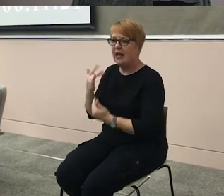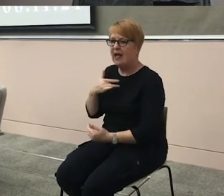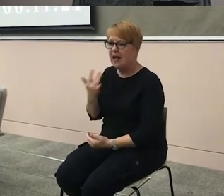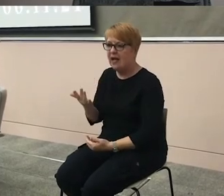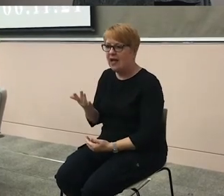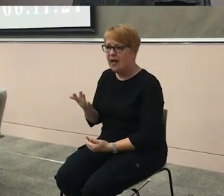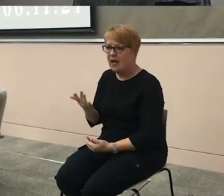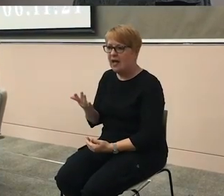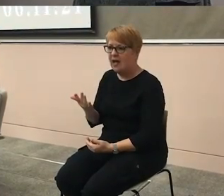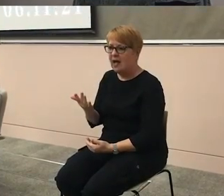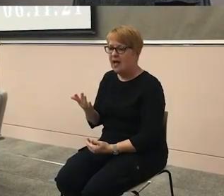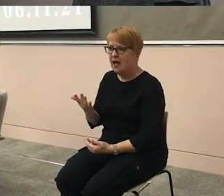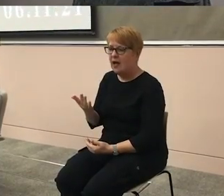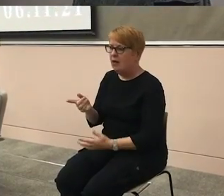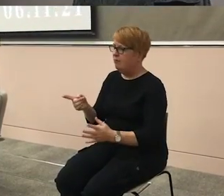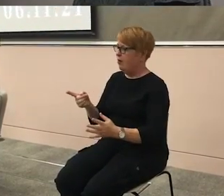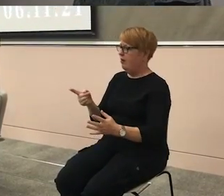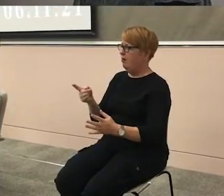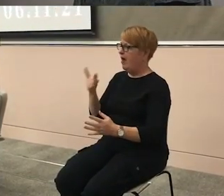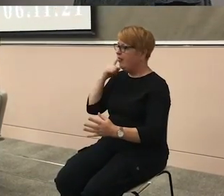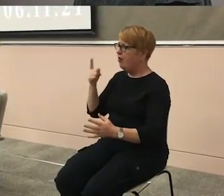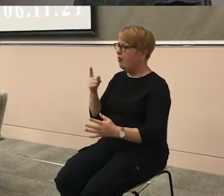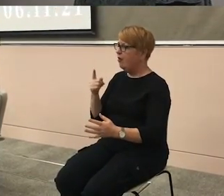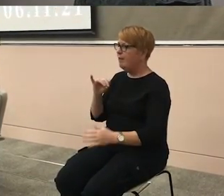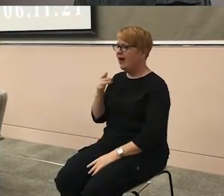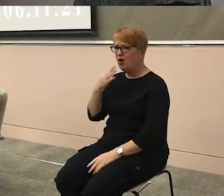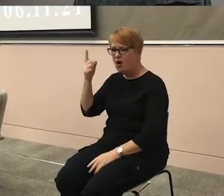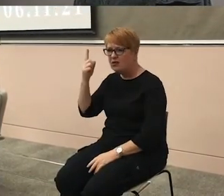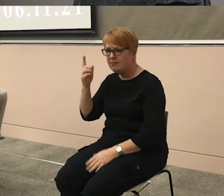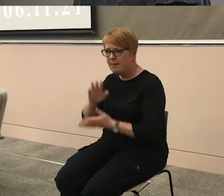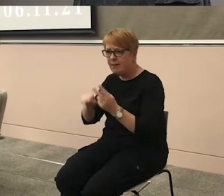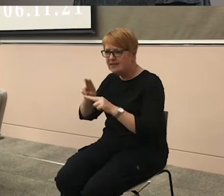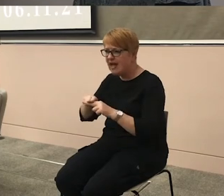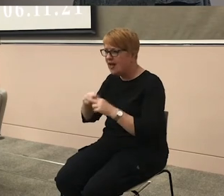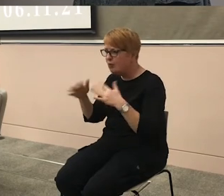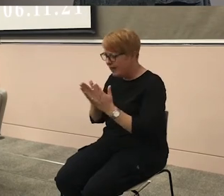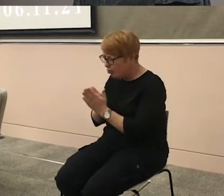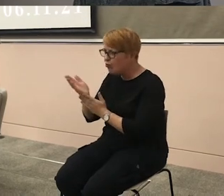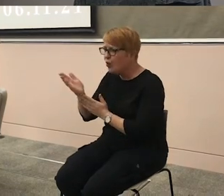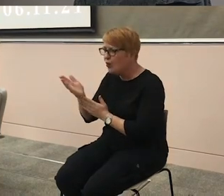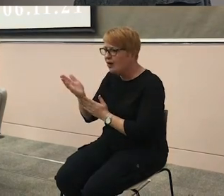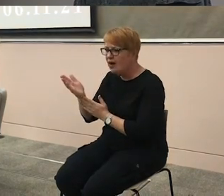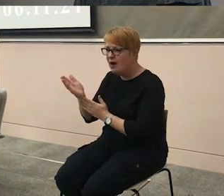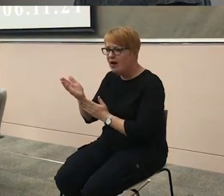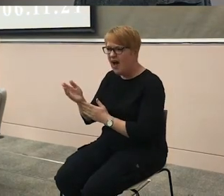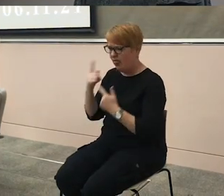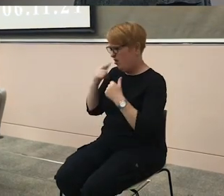that. But God, I can't believe what Mum and Dad went through. Mm. And we just took Mum and Dad for granted. Mm.